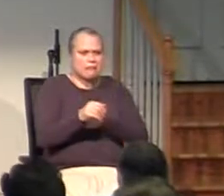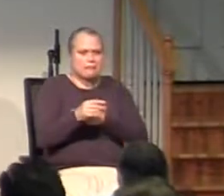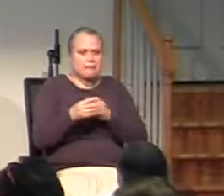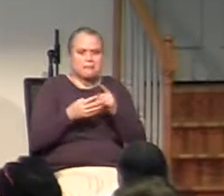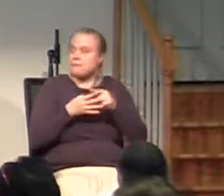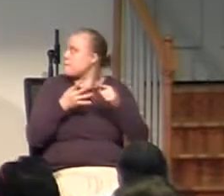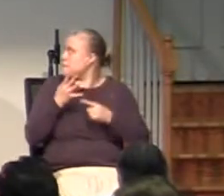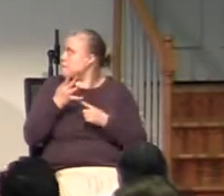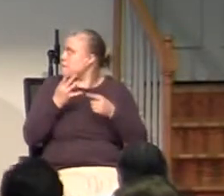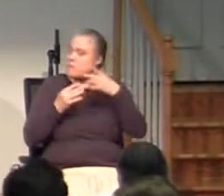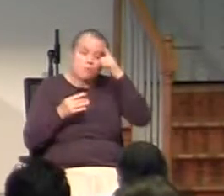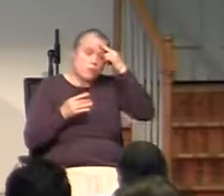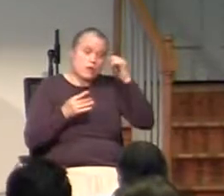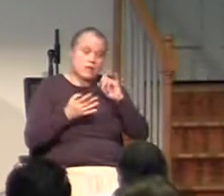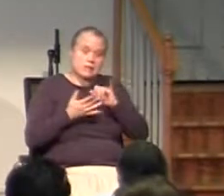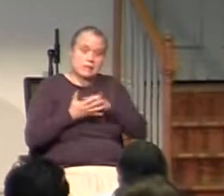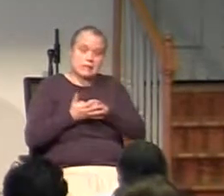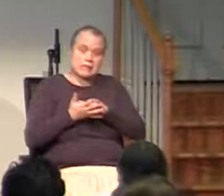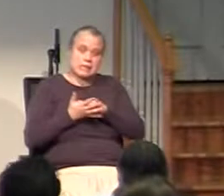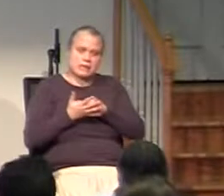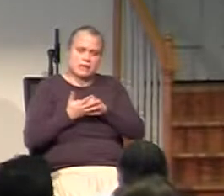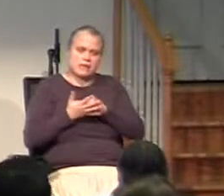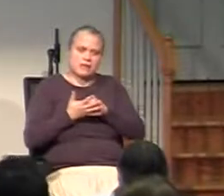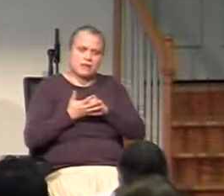because of this,